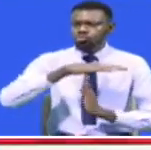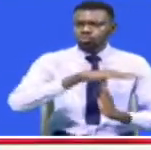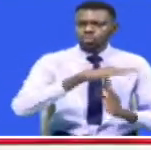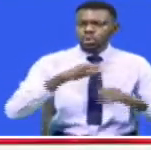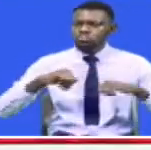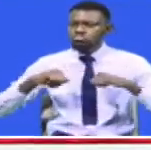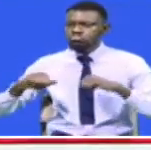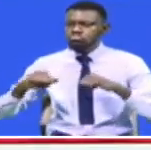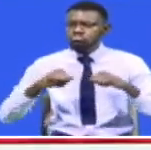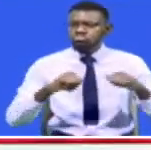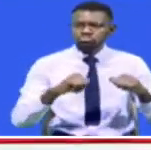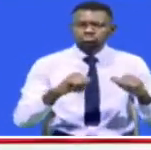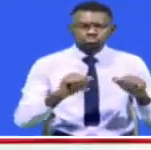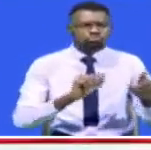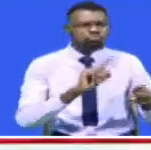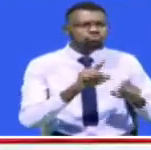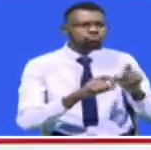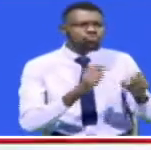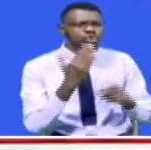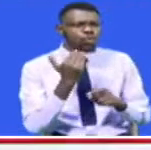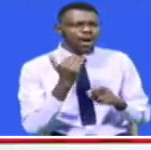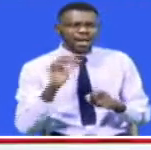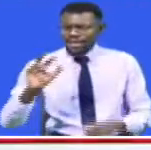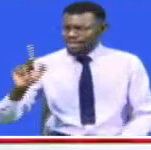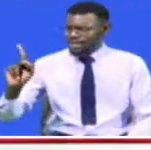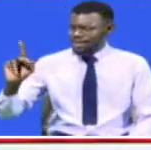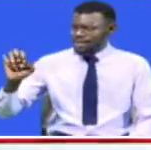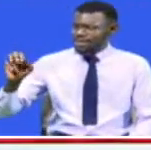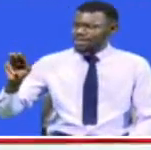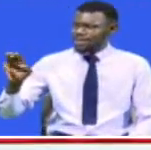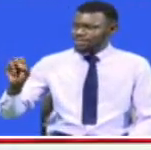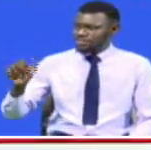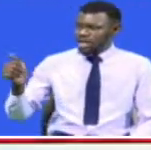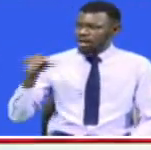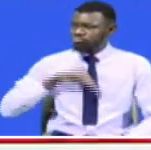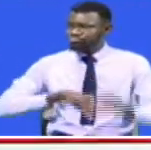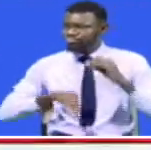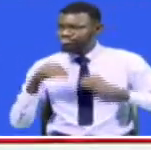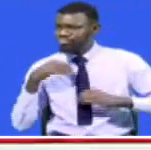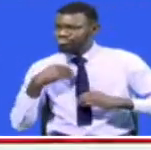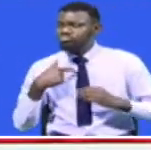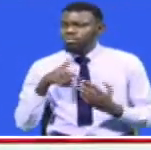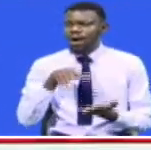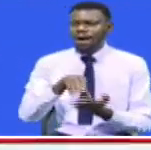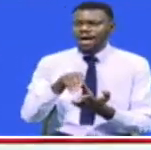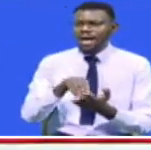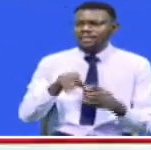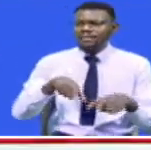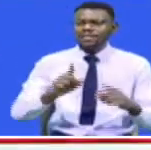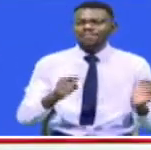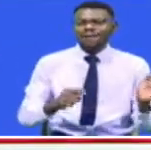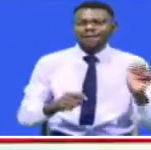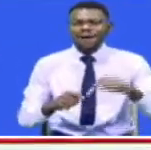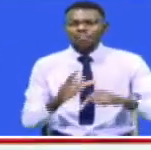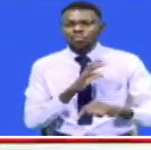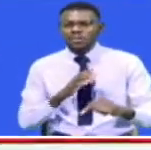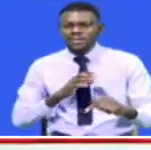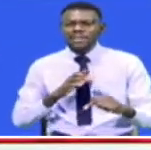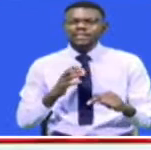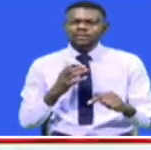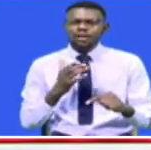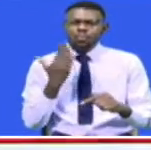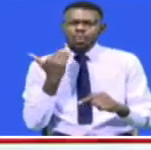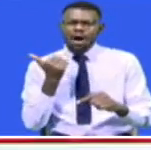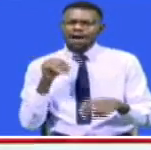over the multi-billion shilling KEMSA scandal appeared before the Senate committee where they sought to clear their names over the mosquito nets